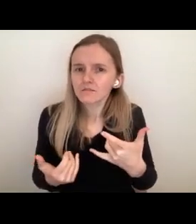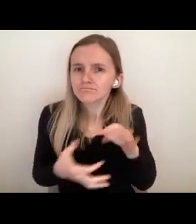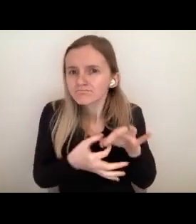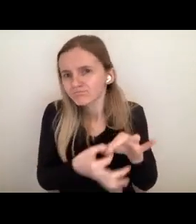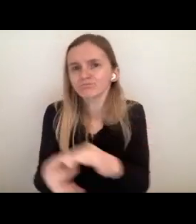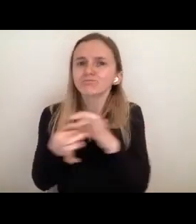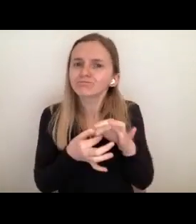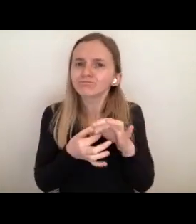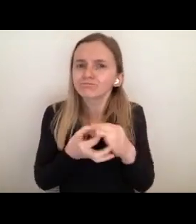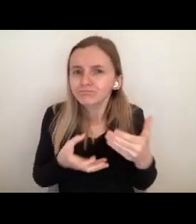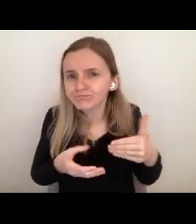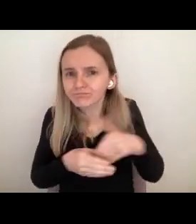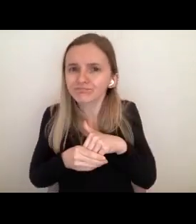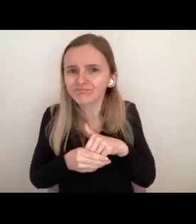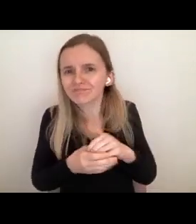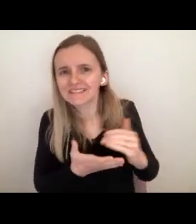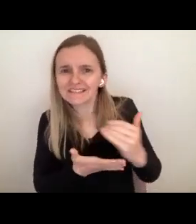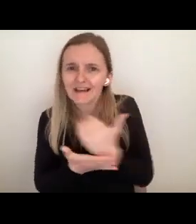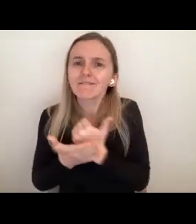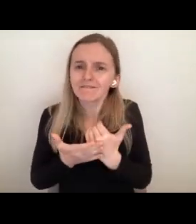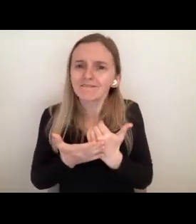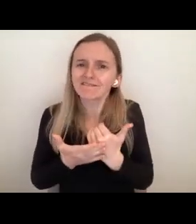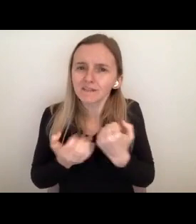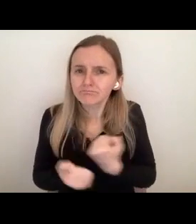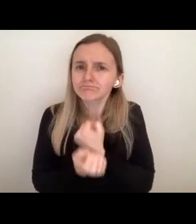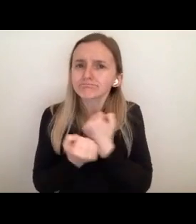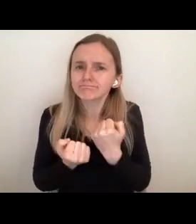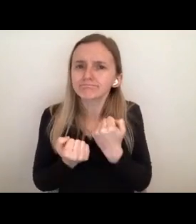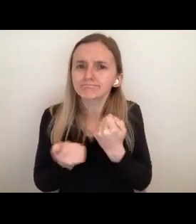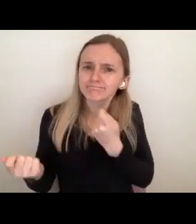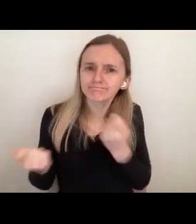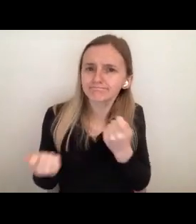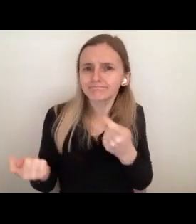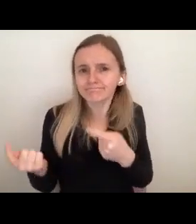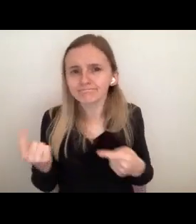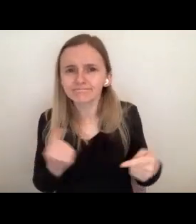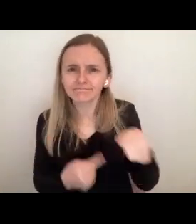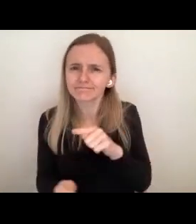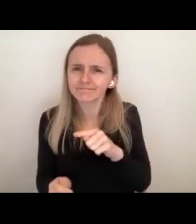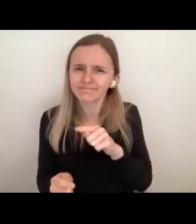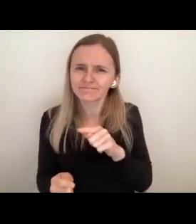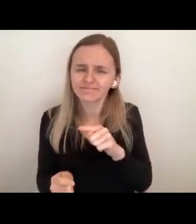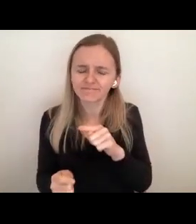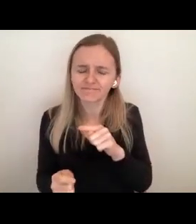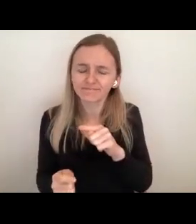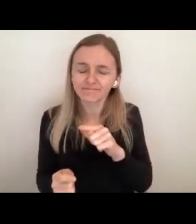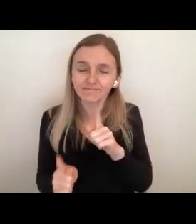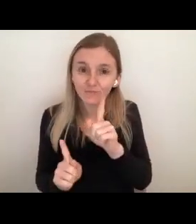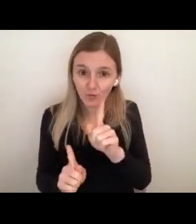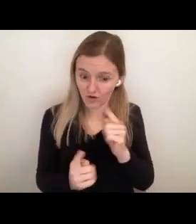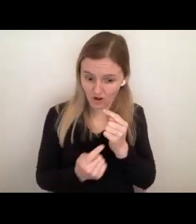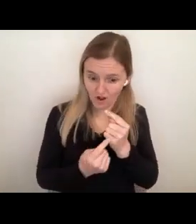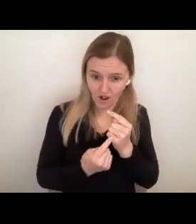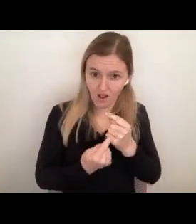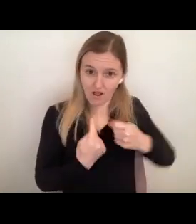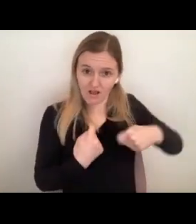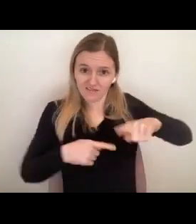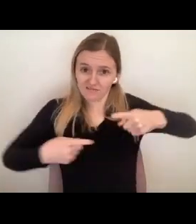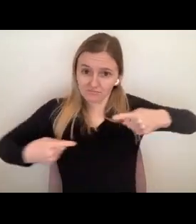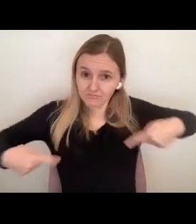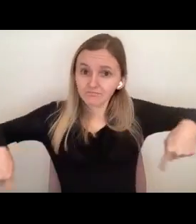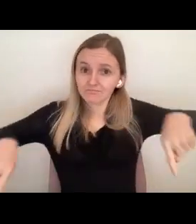everyone, what does that mean for us then? So what are we bringing into the social space for our